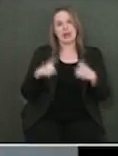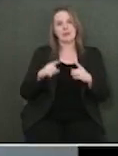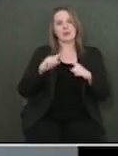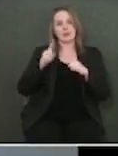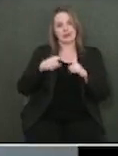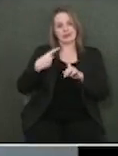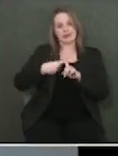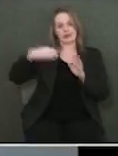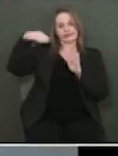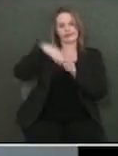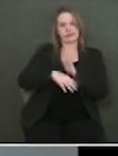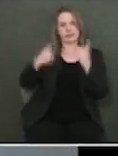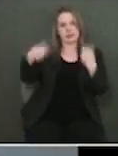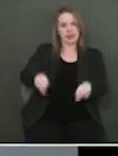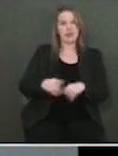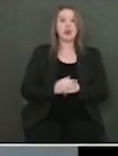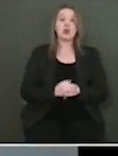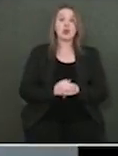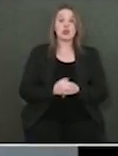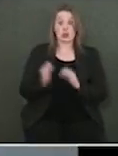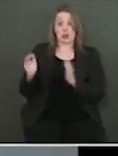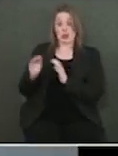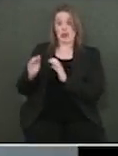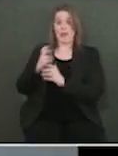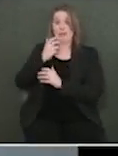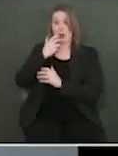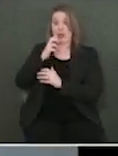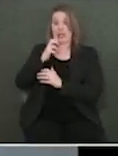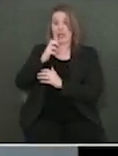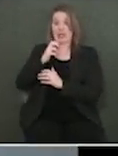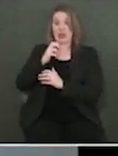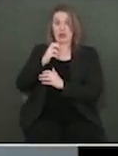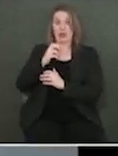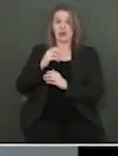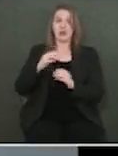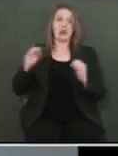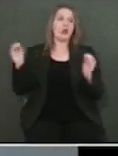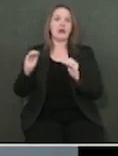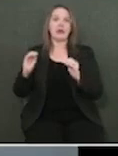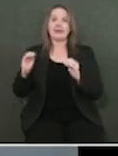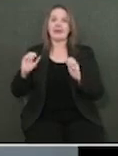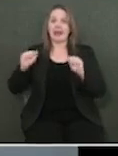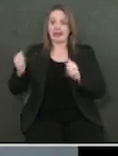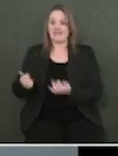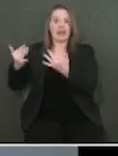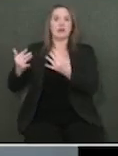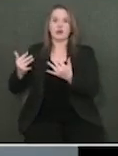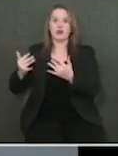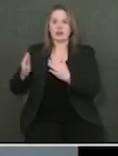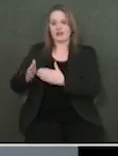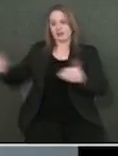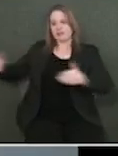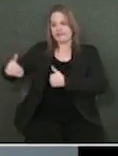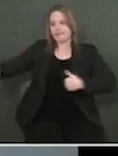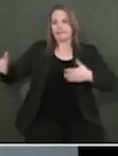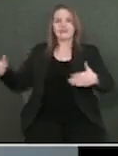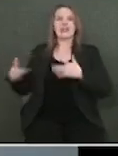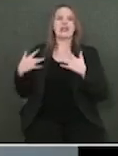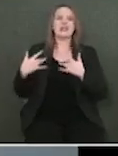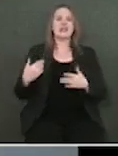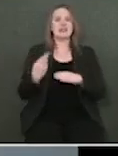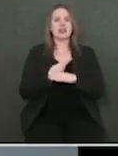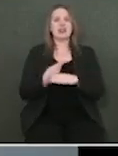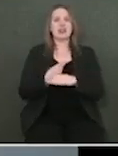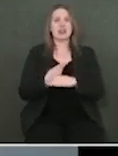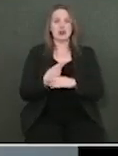this. So we always remind people space heaters, keep them free of combustibles. A lot of people will tend to use open